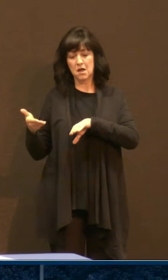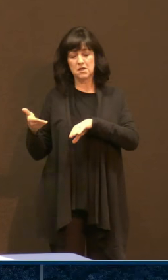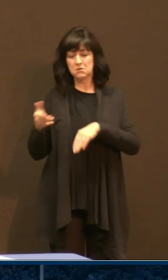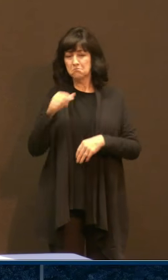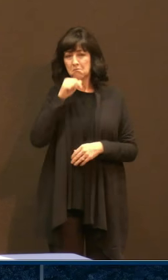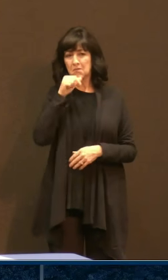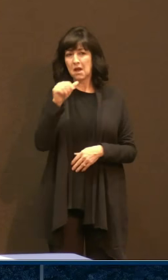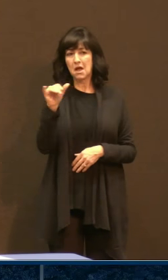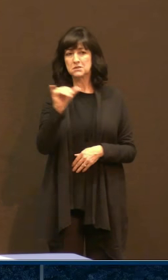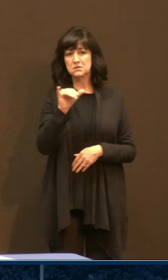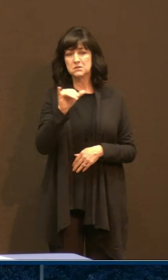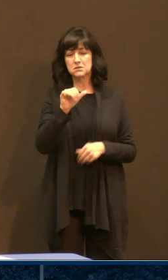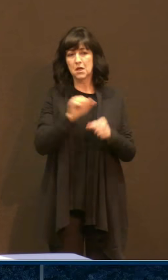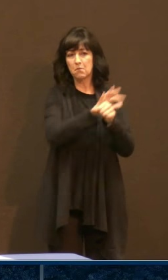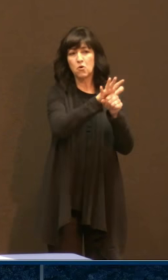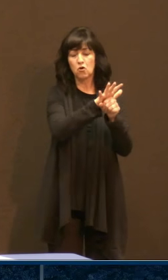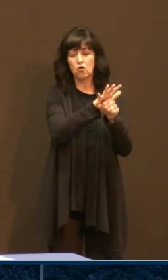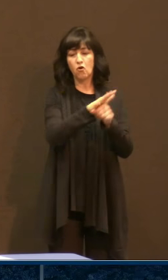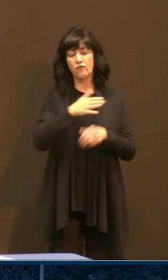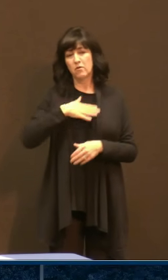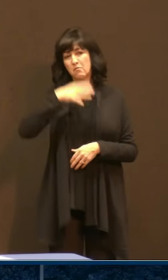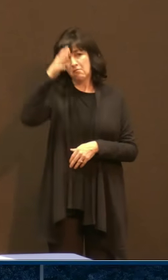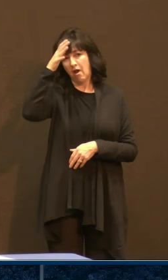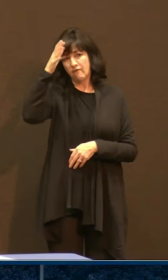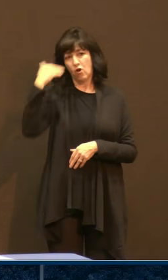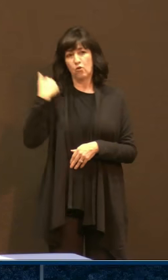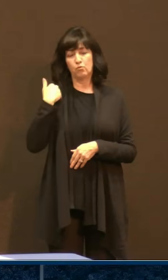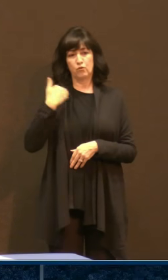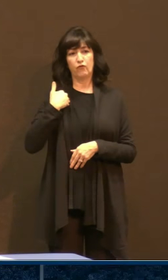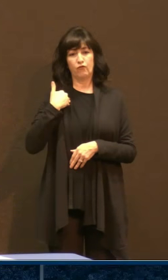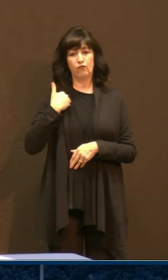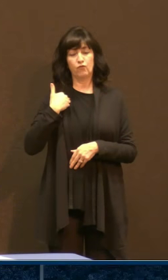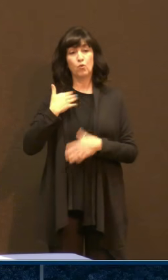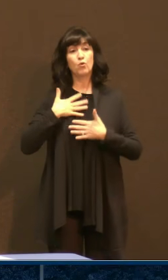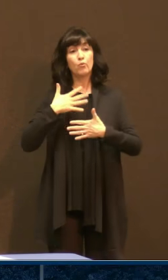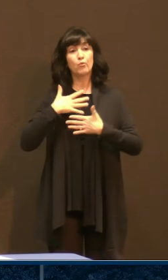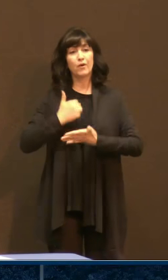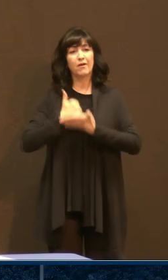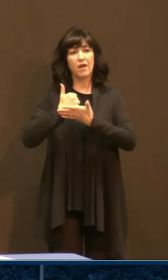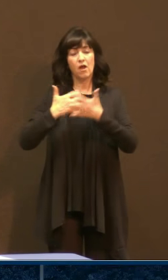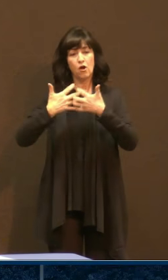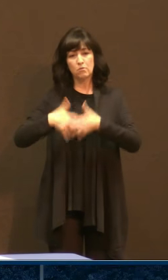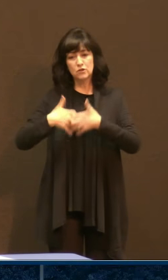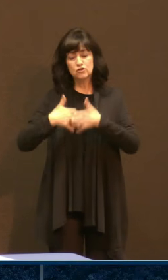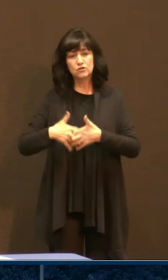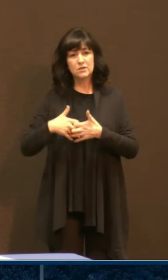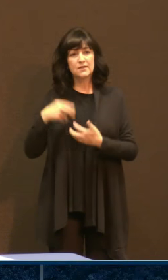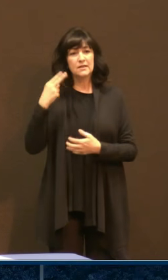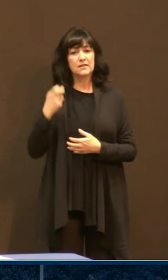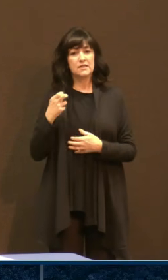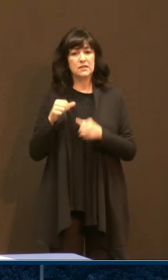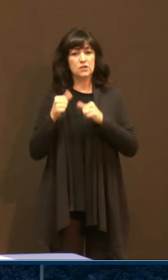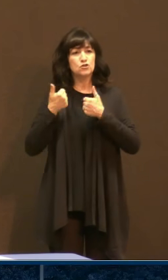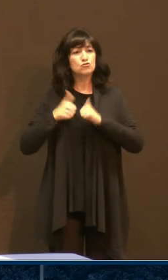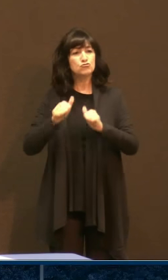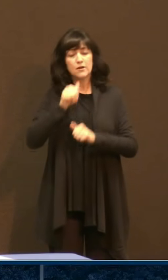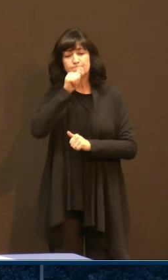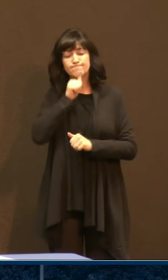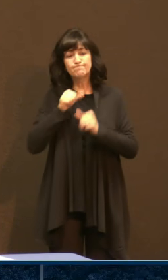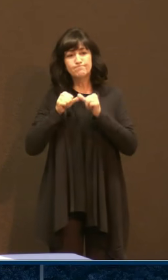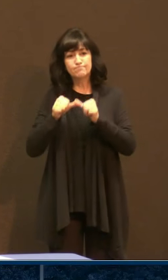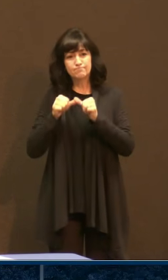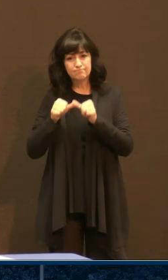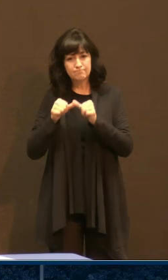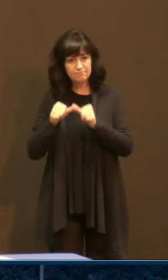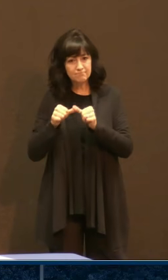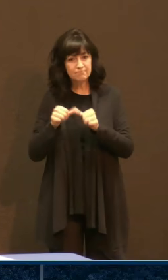ventilator, and just wasn't able to hold on. Had had a wonderful life with a beautiful wife and